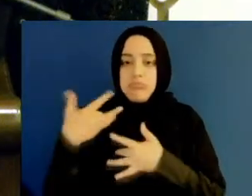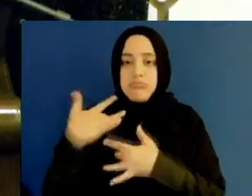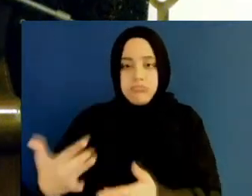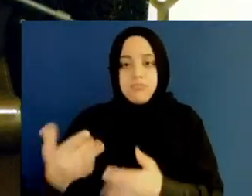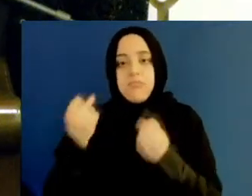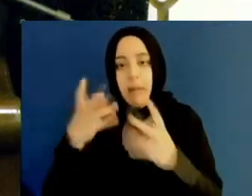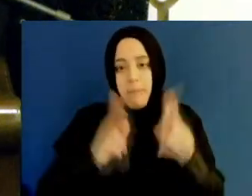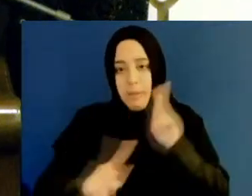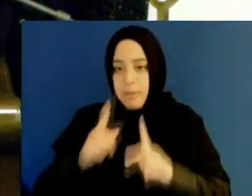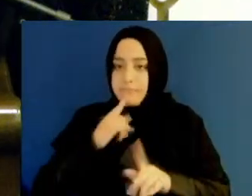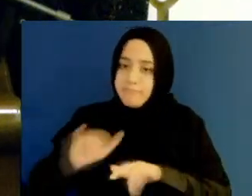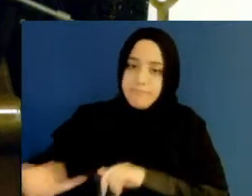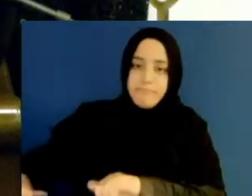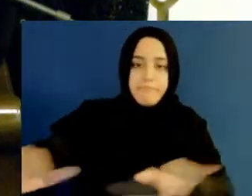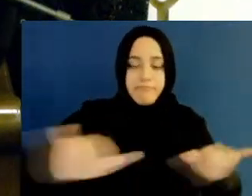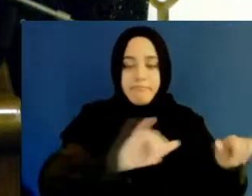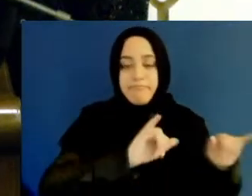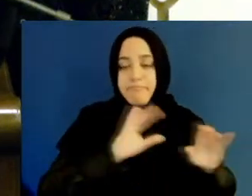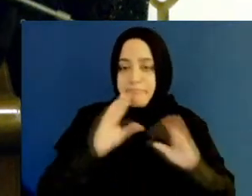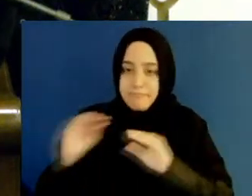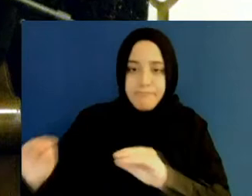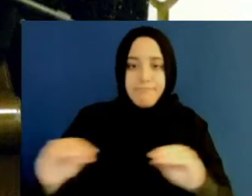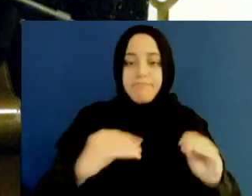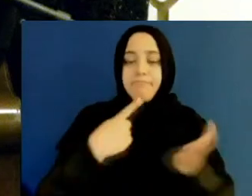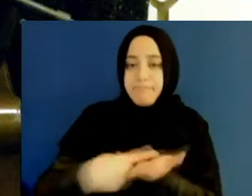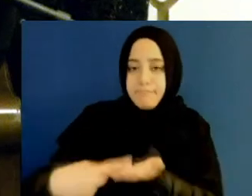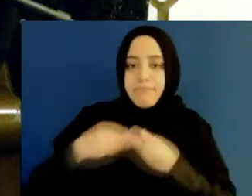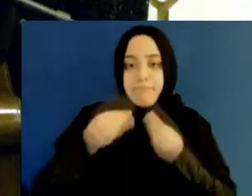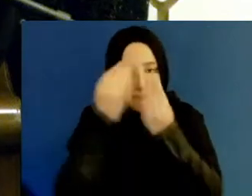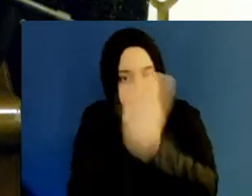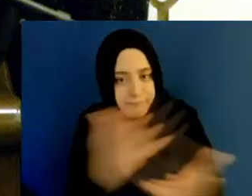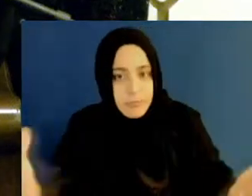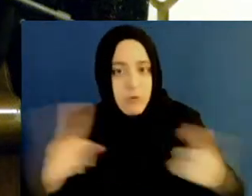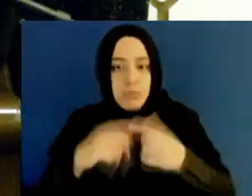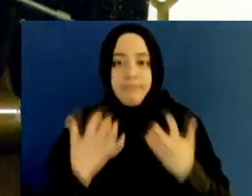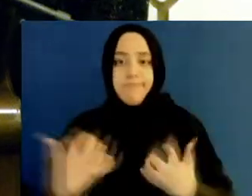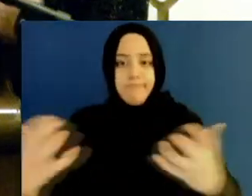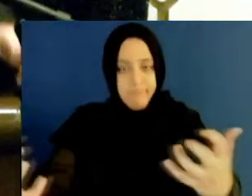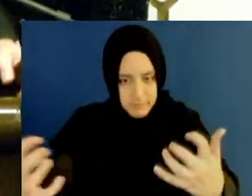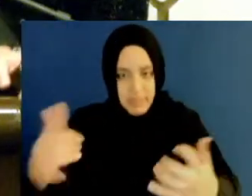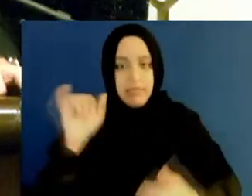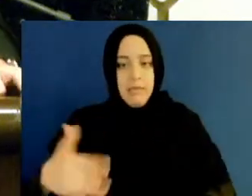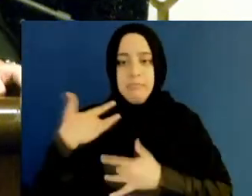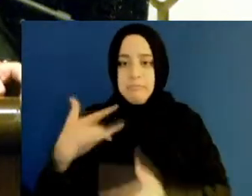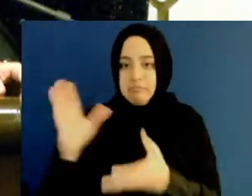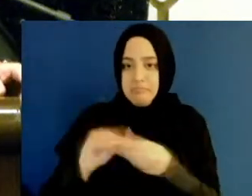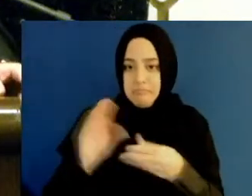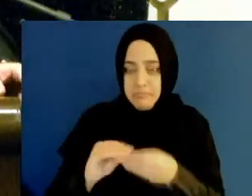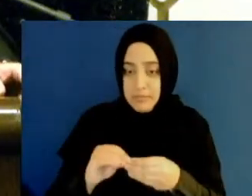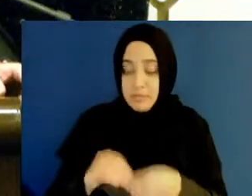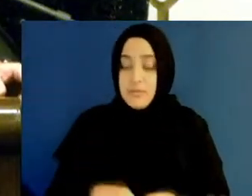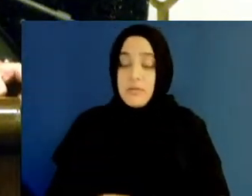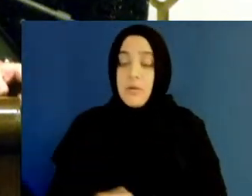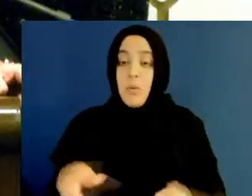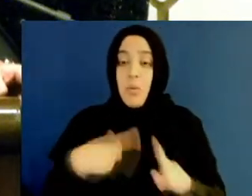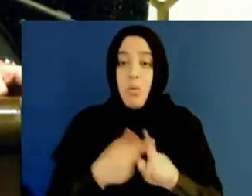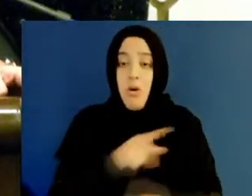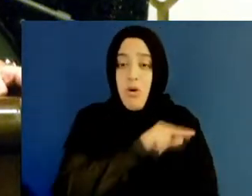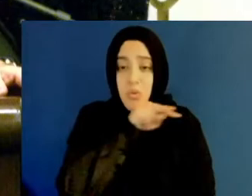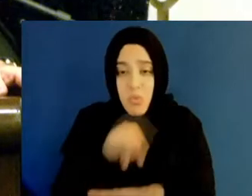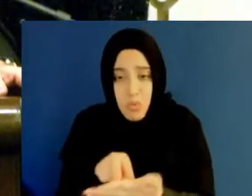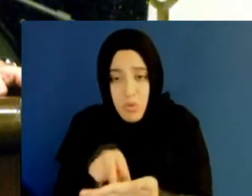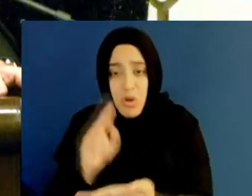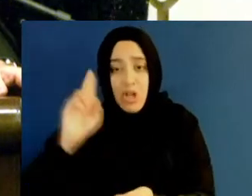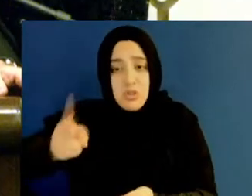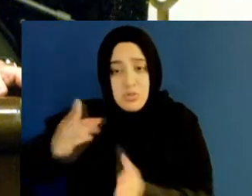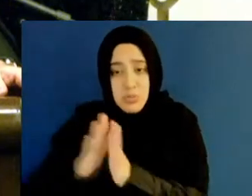or commonly given to the masses. And when you come and you look into the books of history and you try and